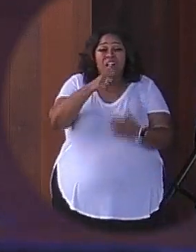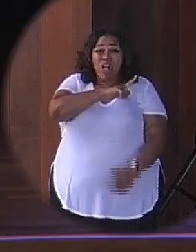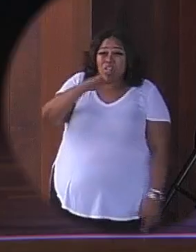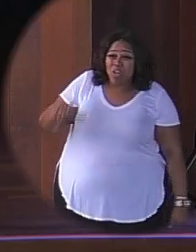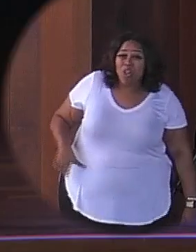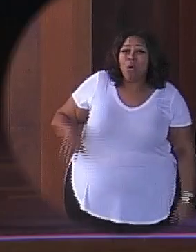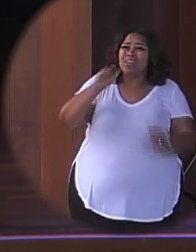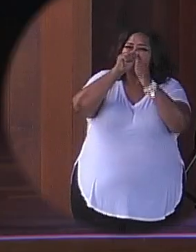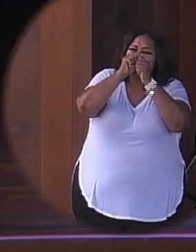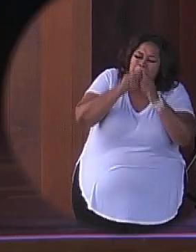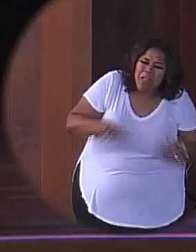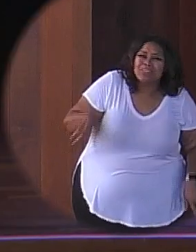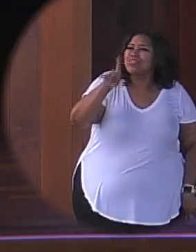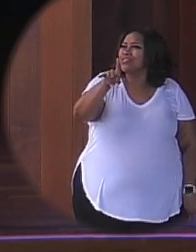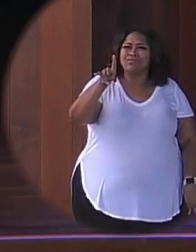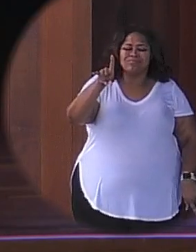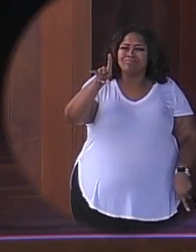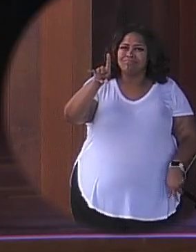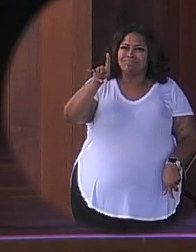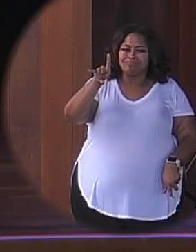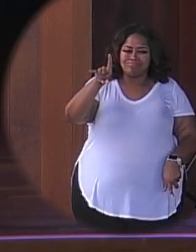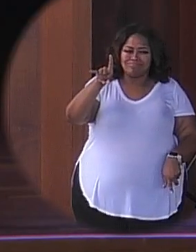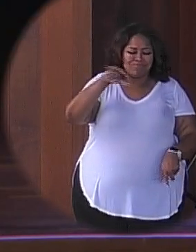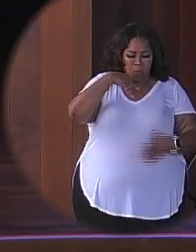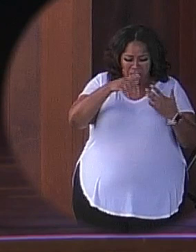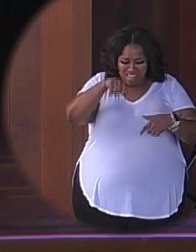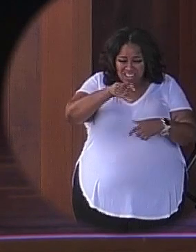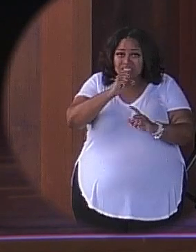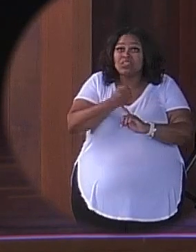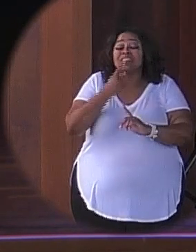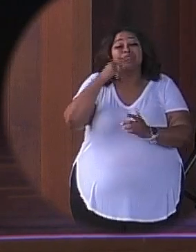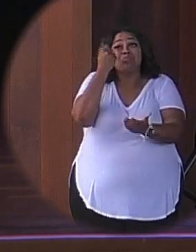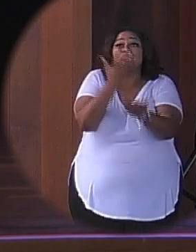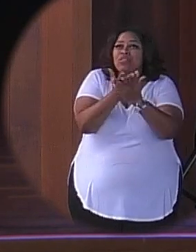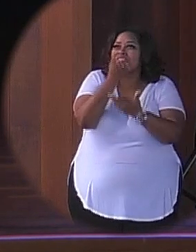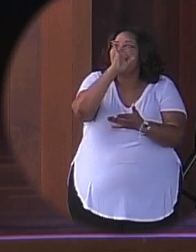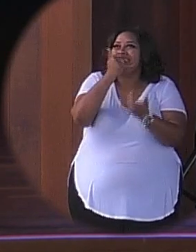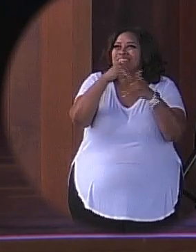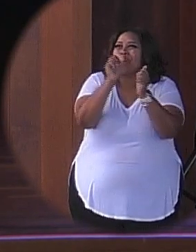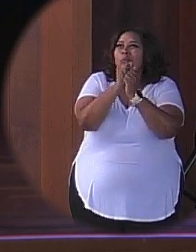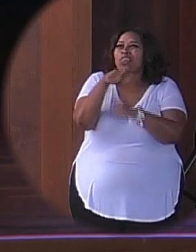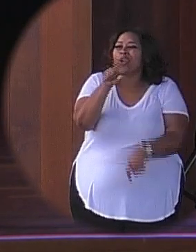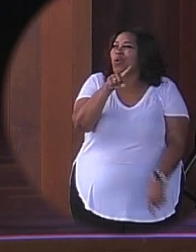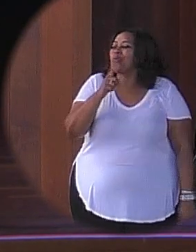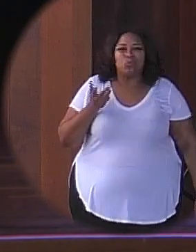Lord is blessing you in spite of this is proof that God is still with you.